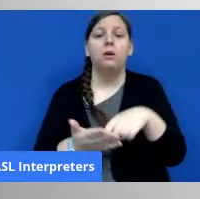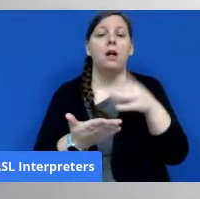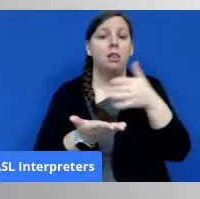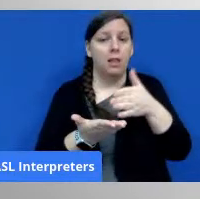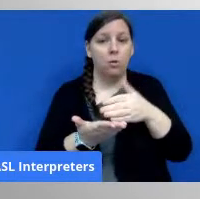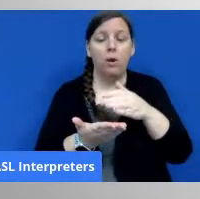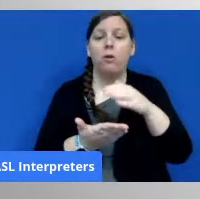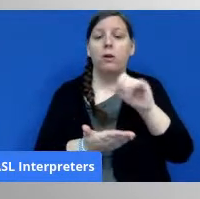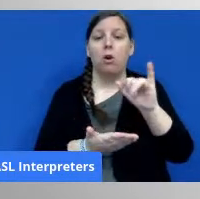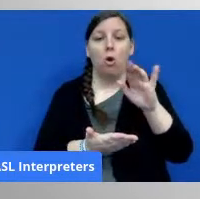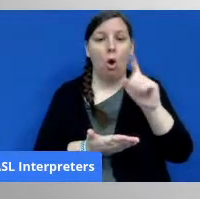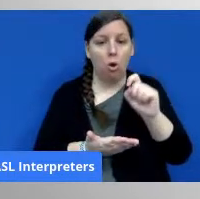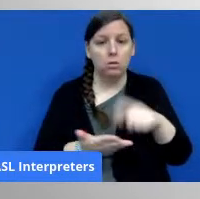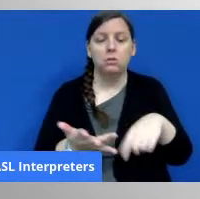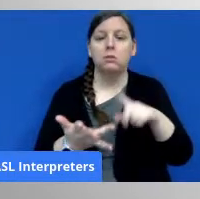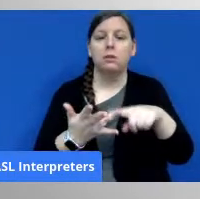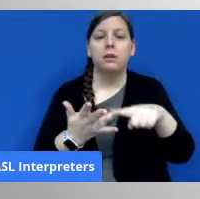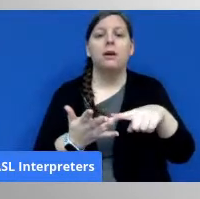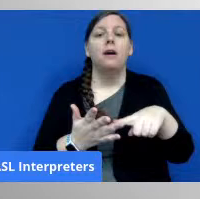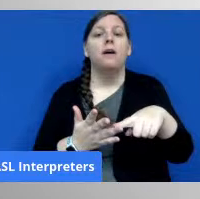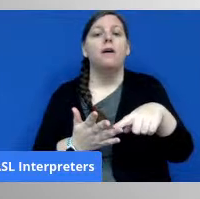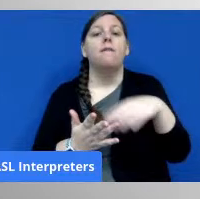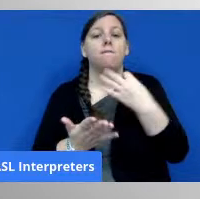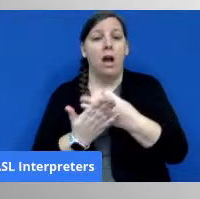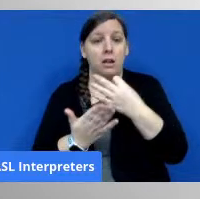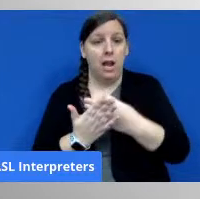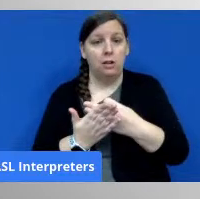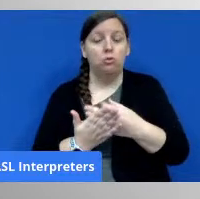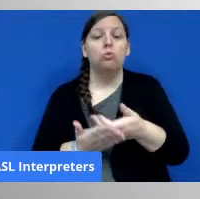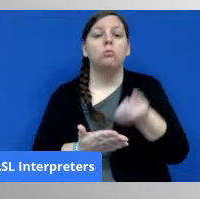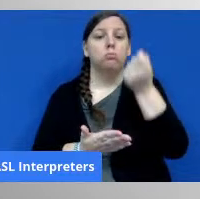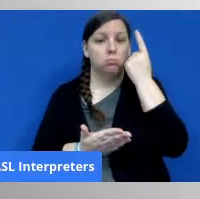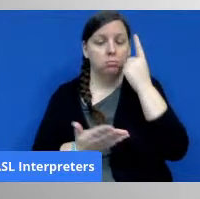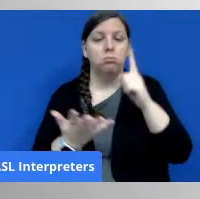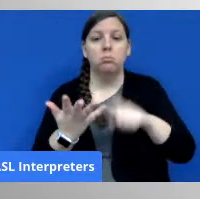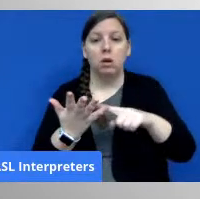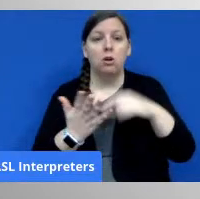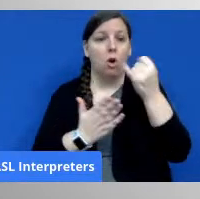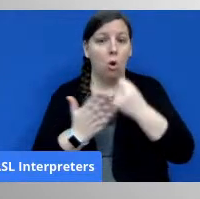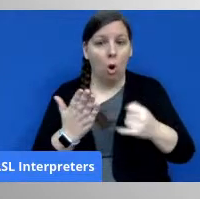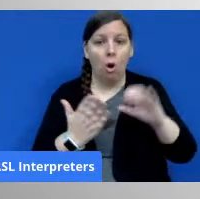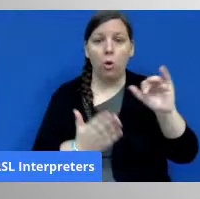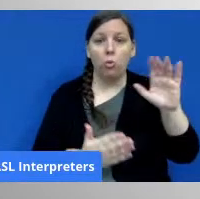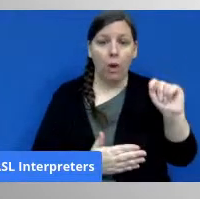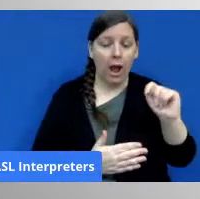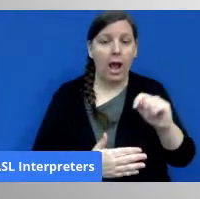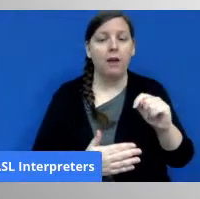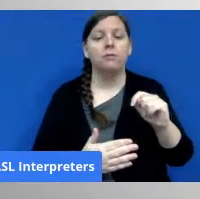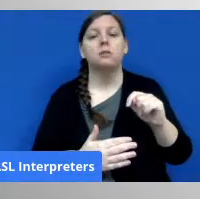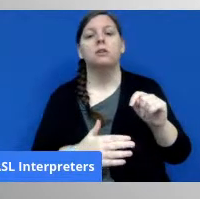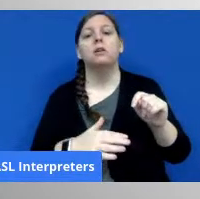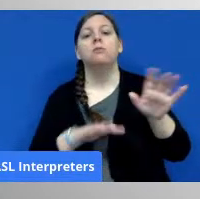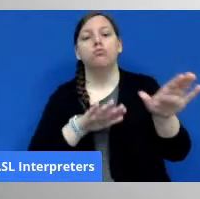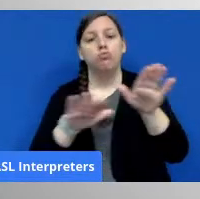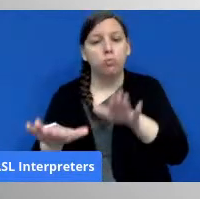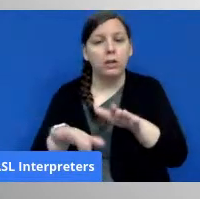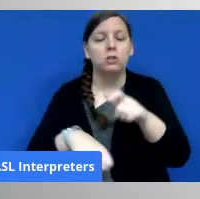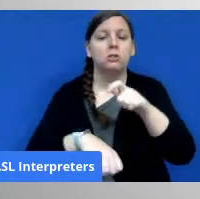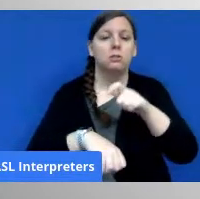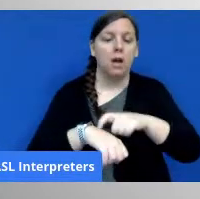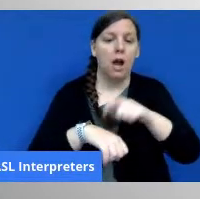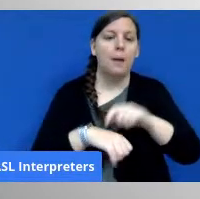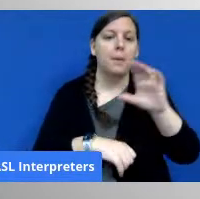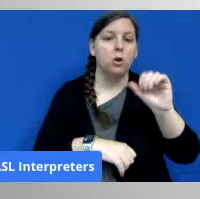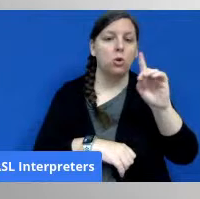recreation time, and coding. We also were able to offer free field trips to parents and students. Some of